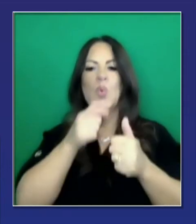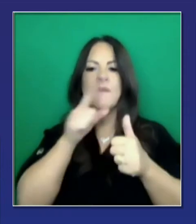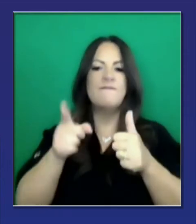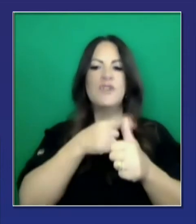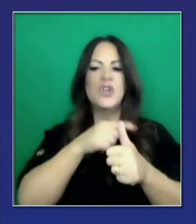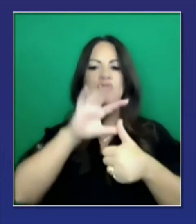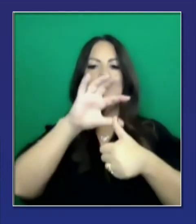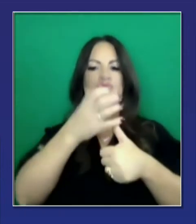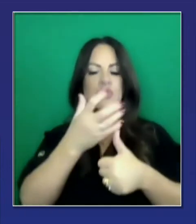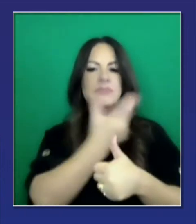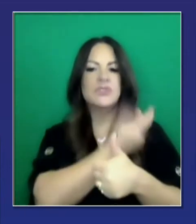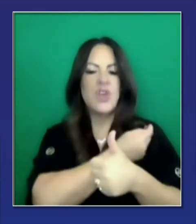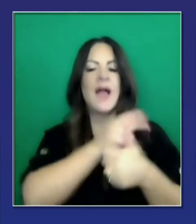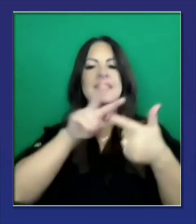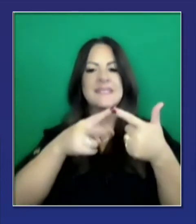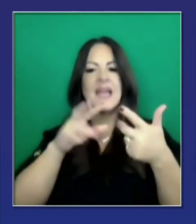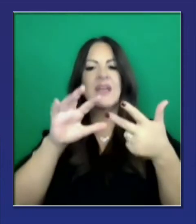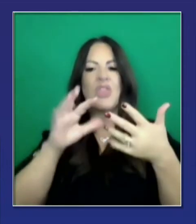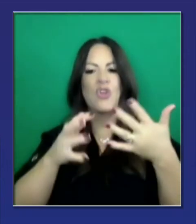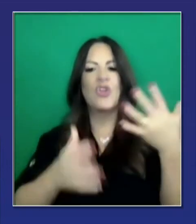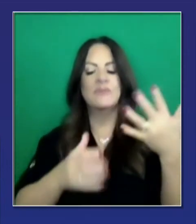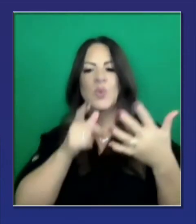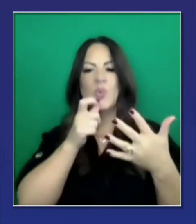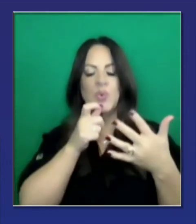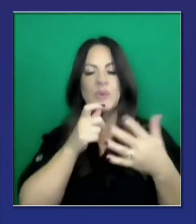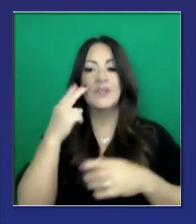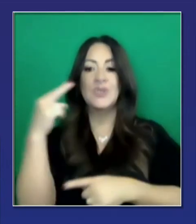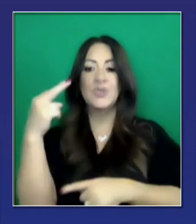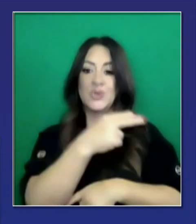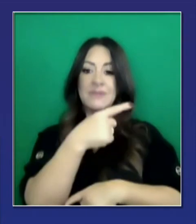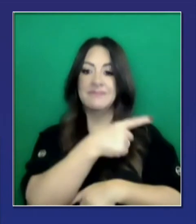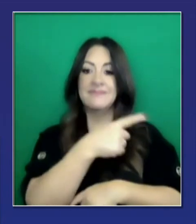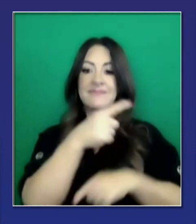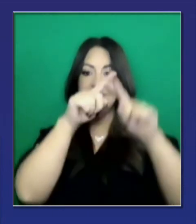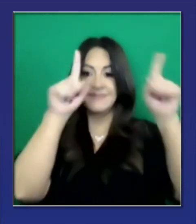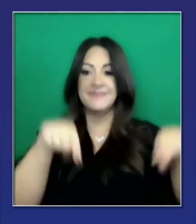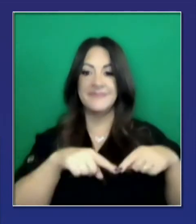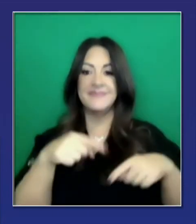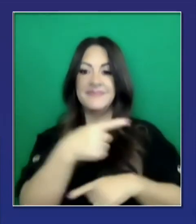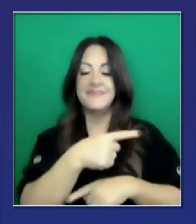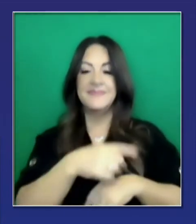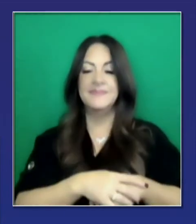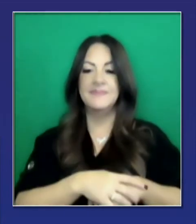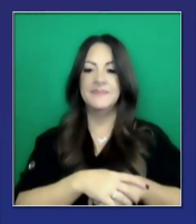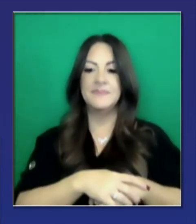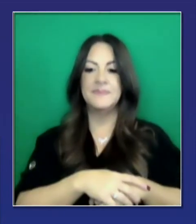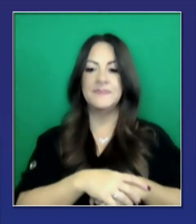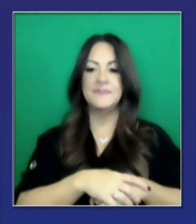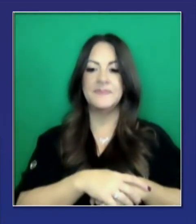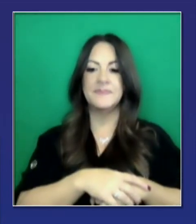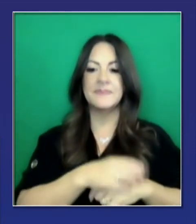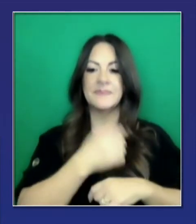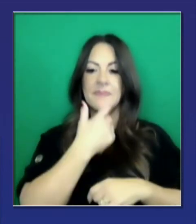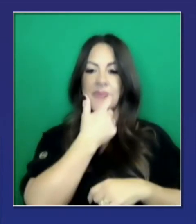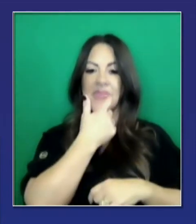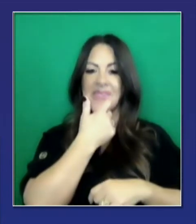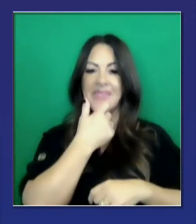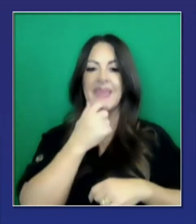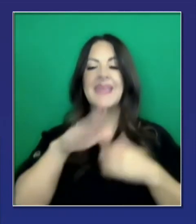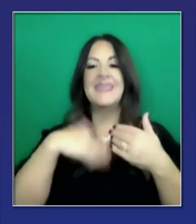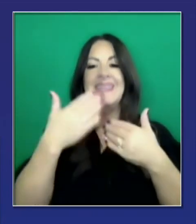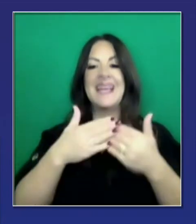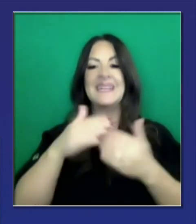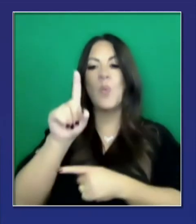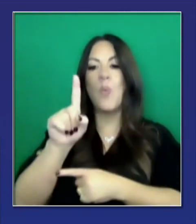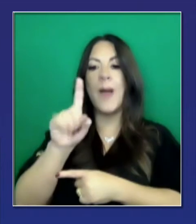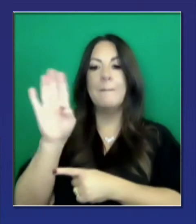a look at what they discussed last week in case you didn't have a chance to tune in. So here's the phase 1B, the next phase.